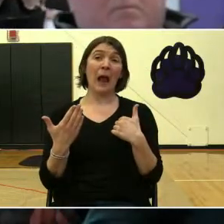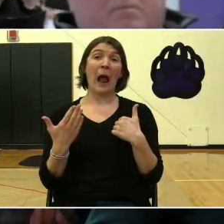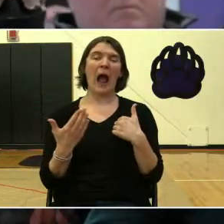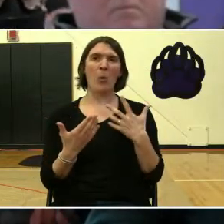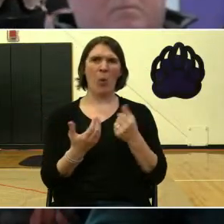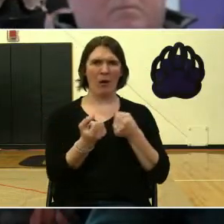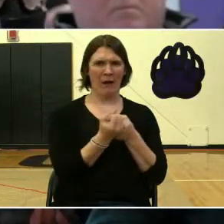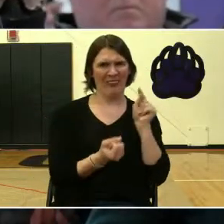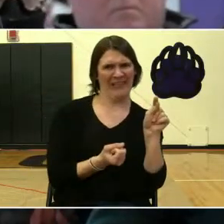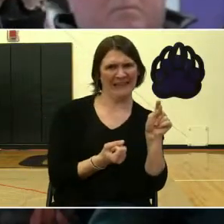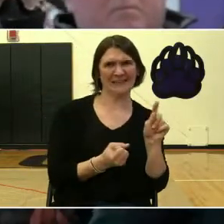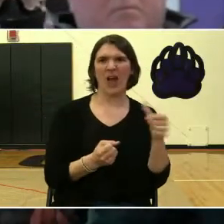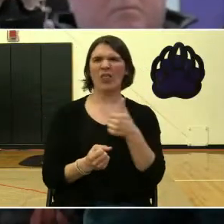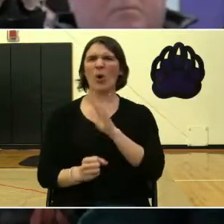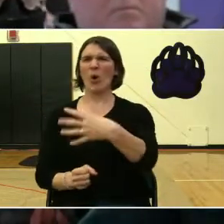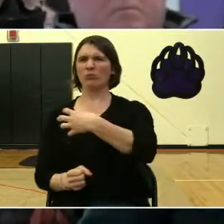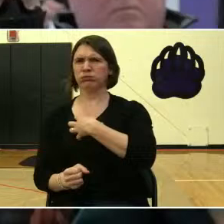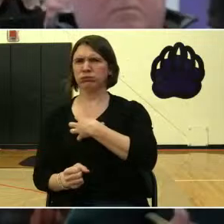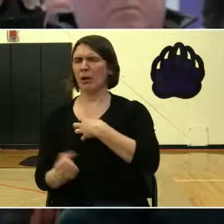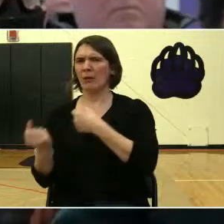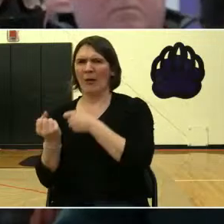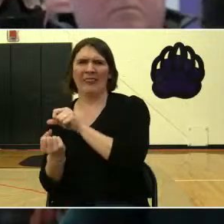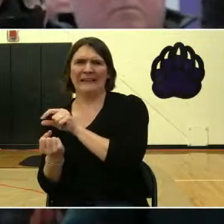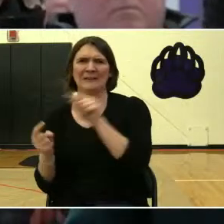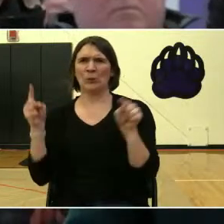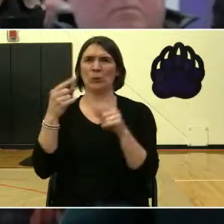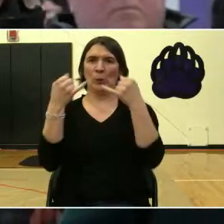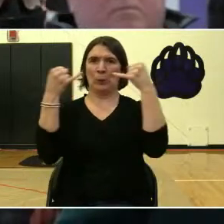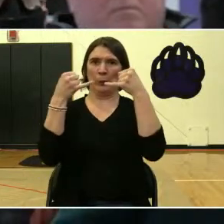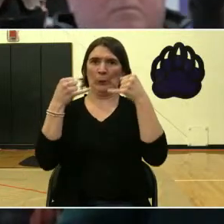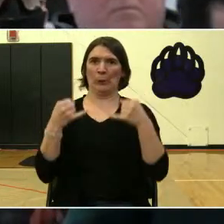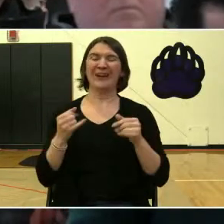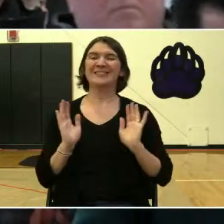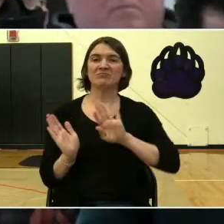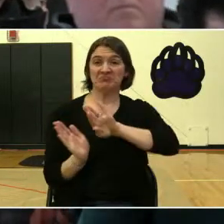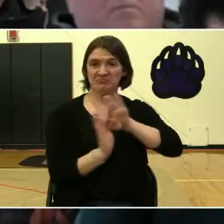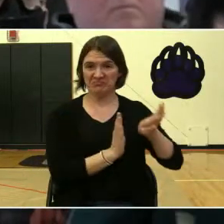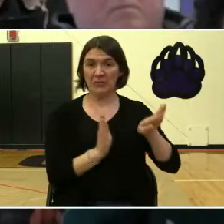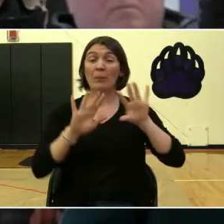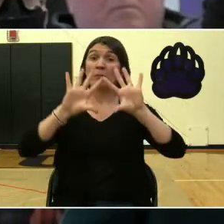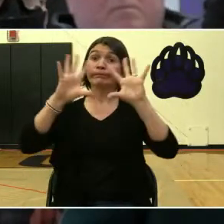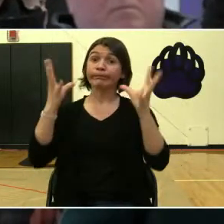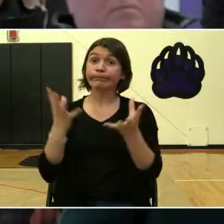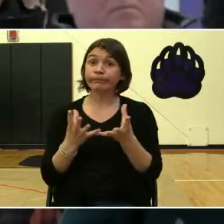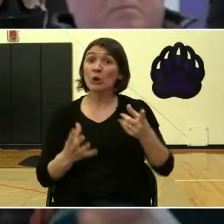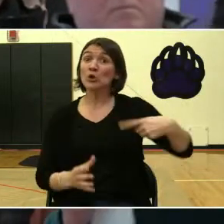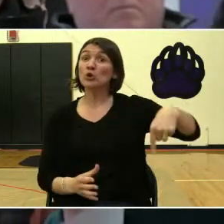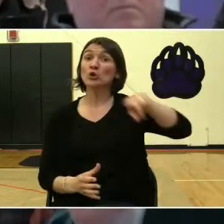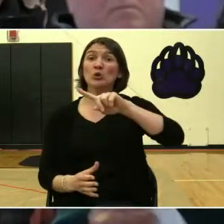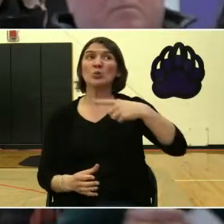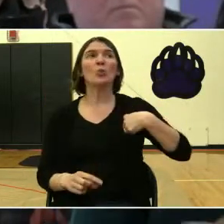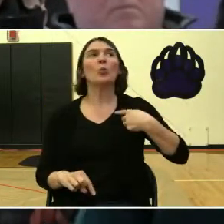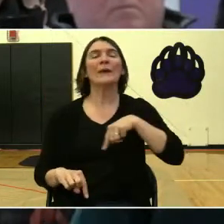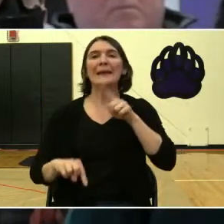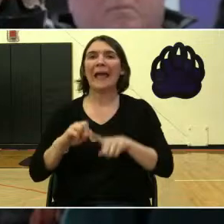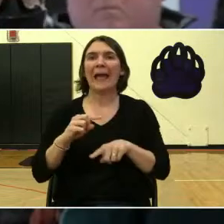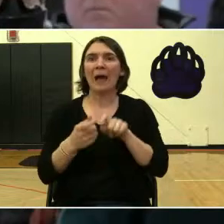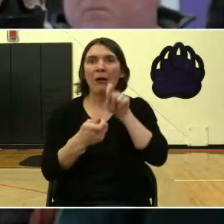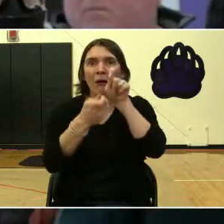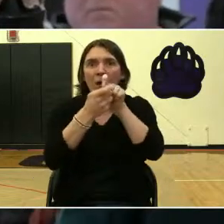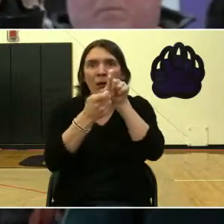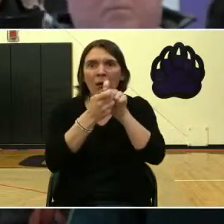certain line item and someone else may have an argument but we as a body can't address those line